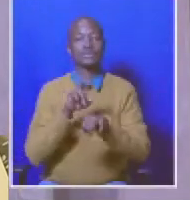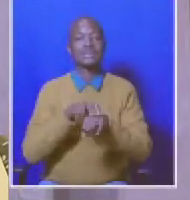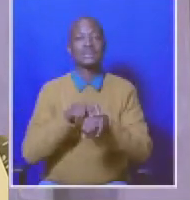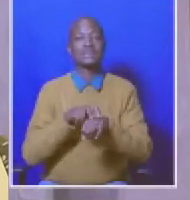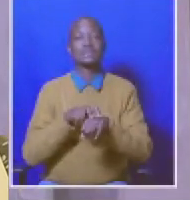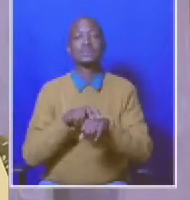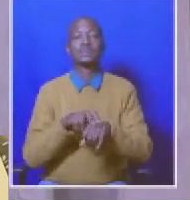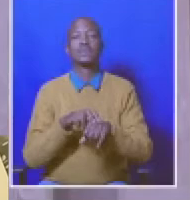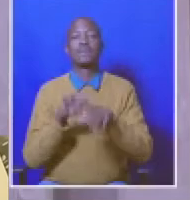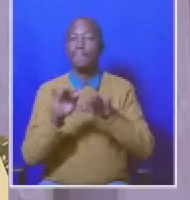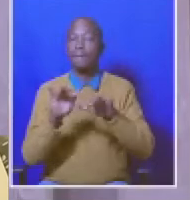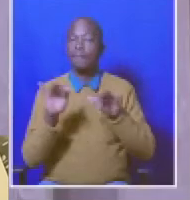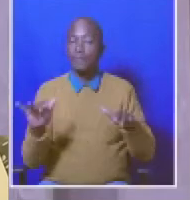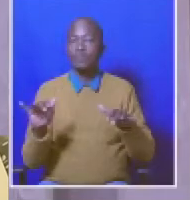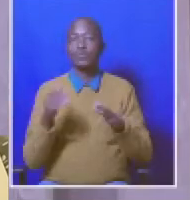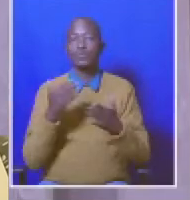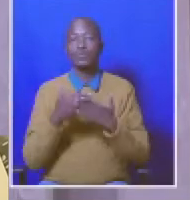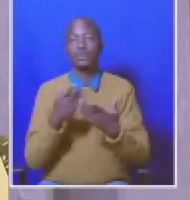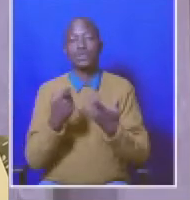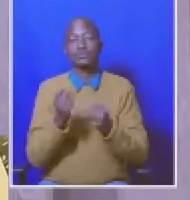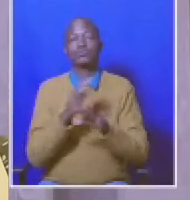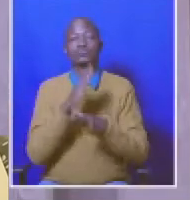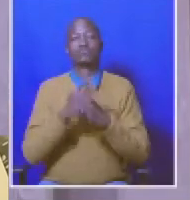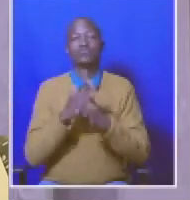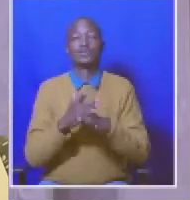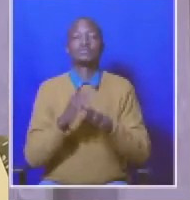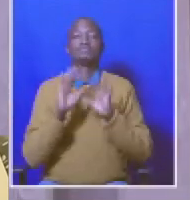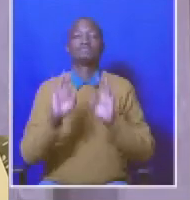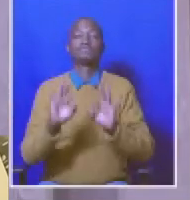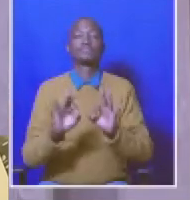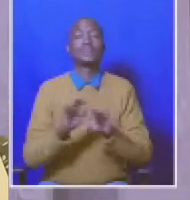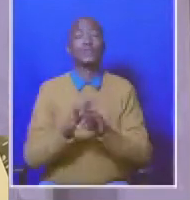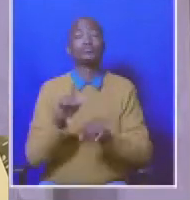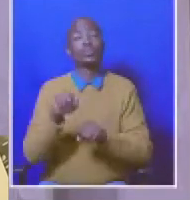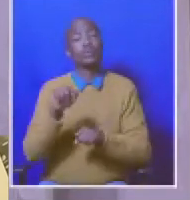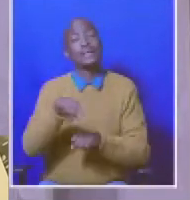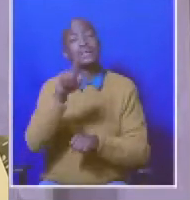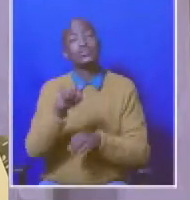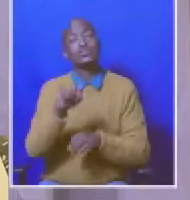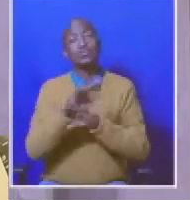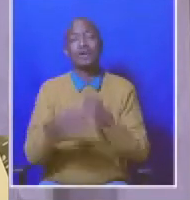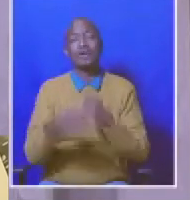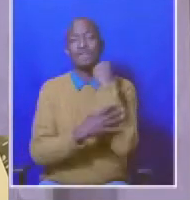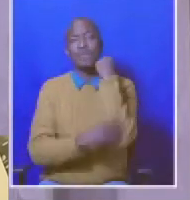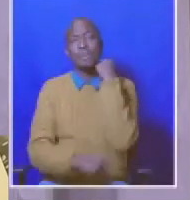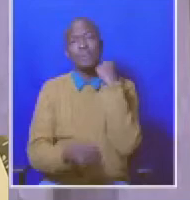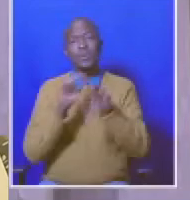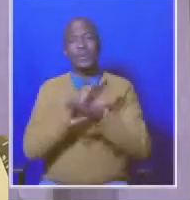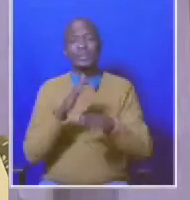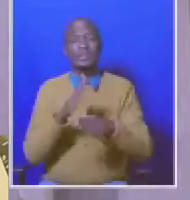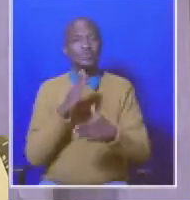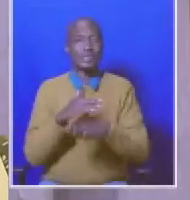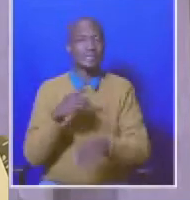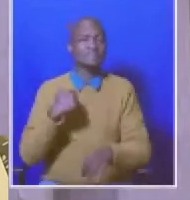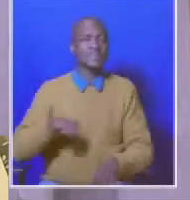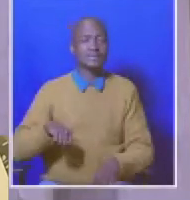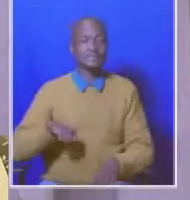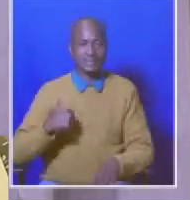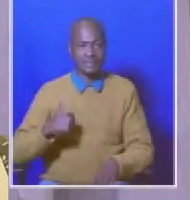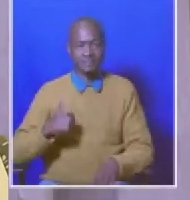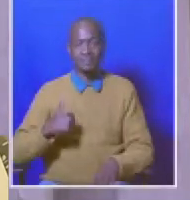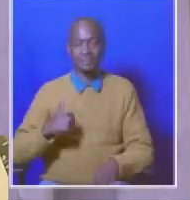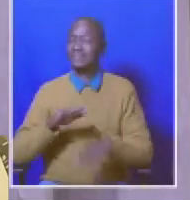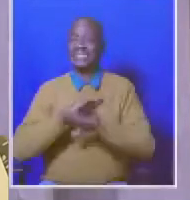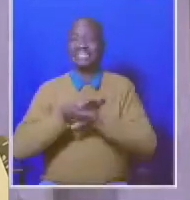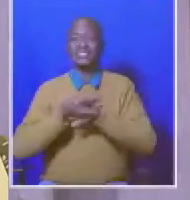people who are able to do the job. So the issue of poor dysfunctional municipalities is